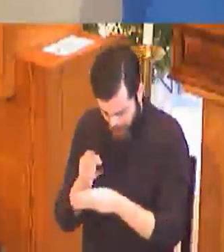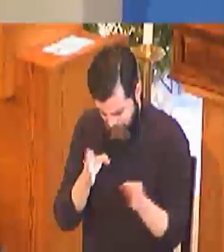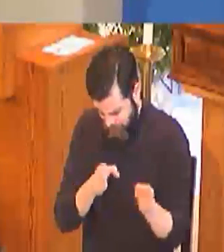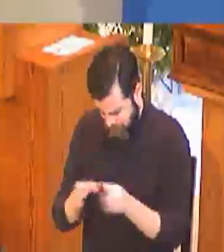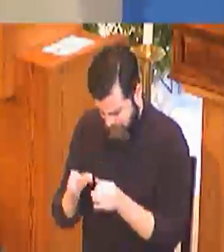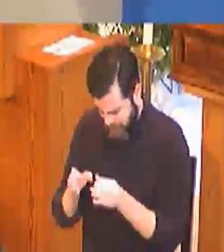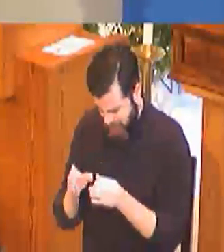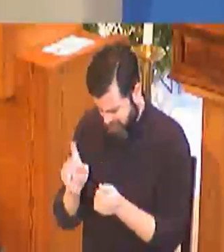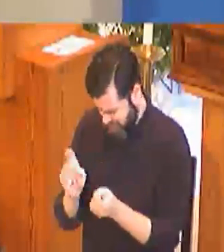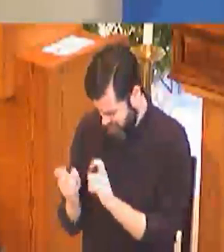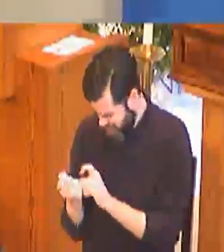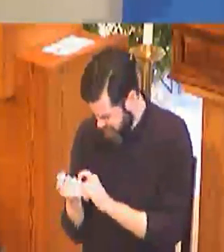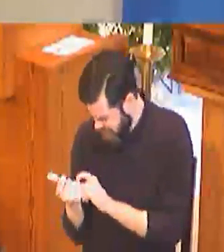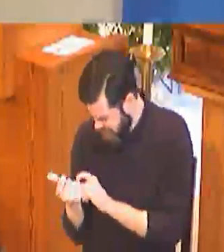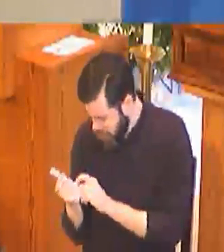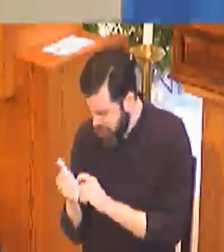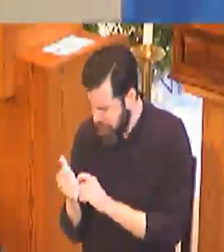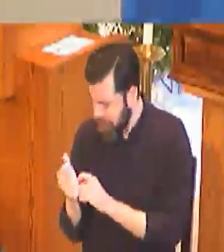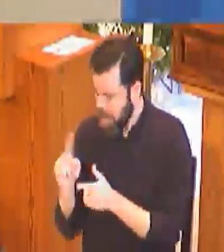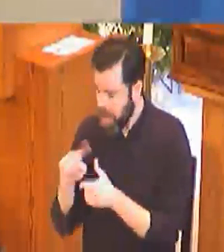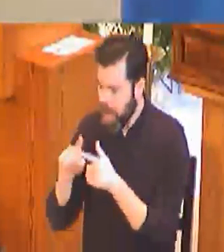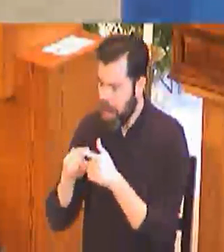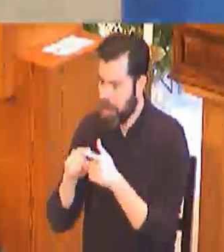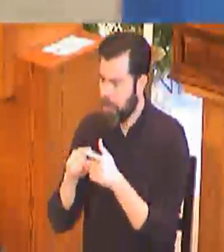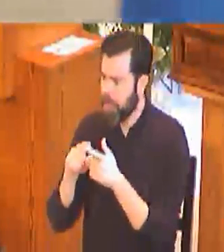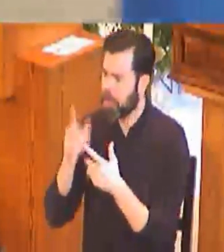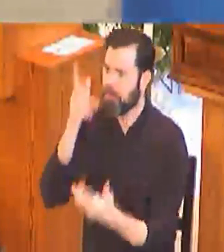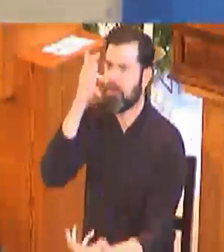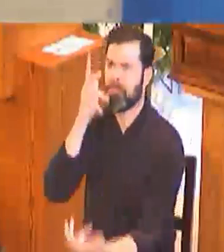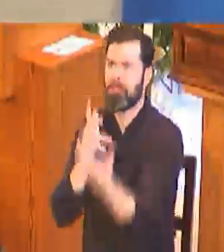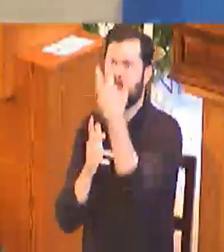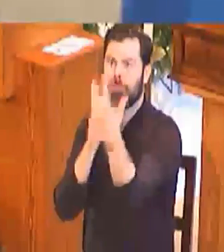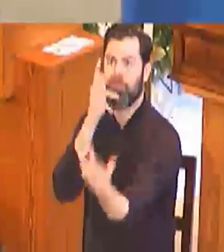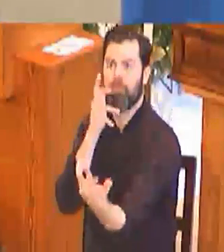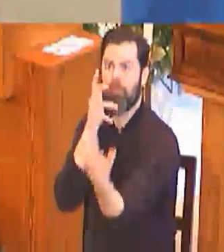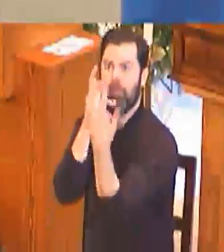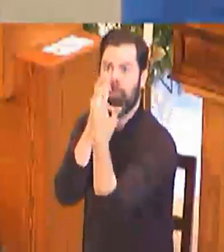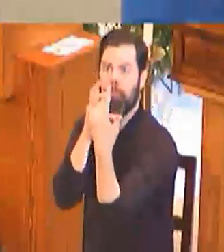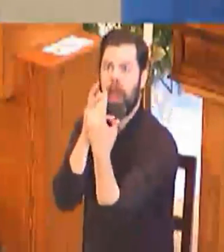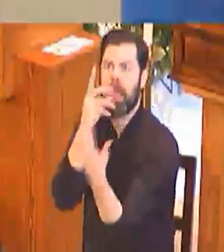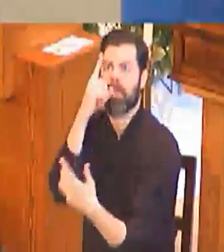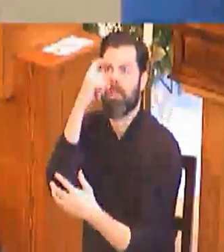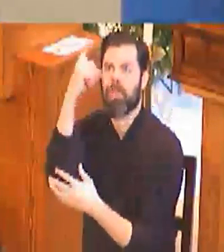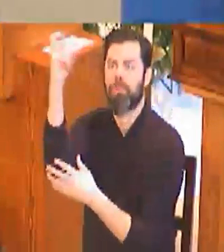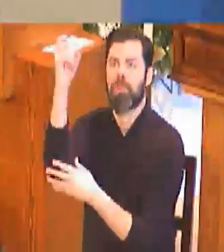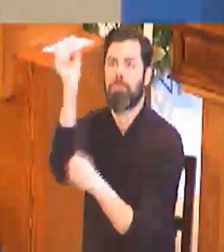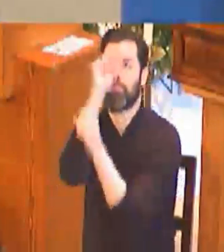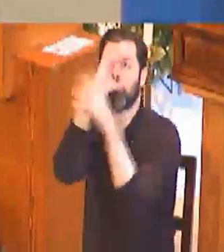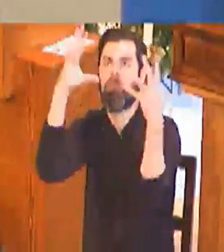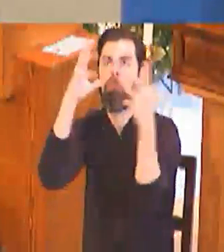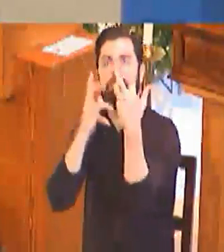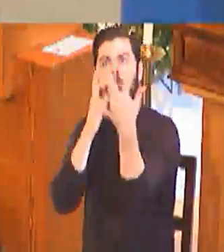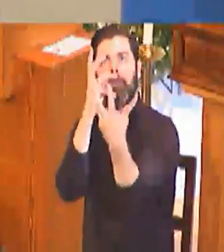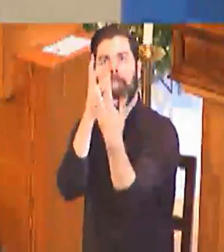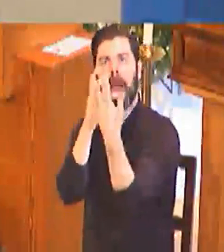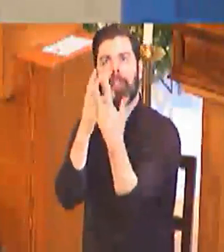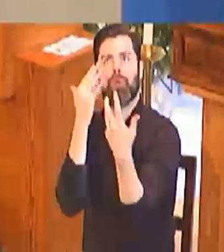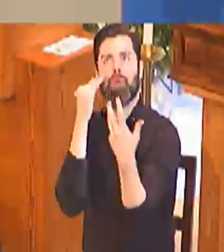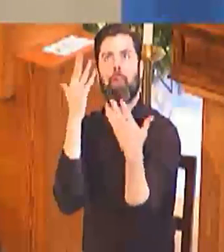be in alignment with the dream, to be in alignment with what they knew was already done.